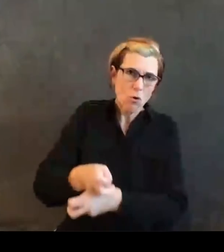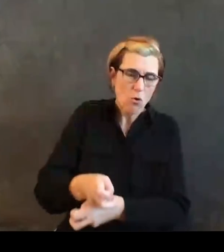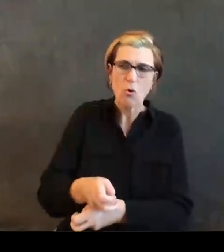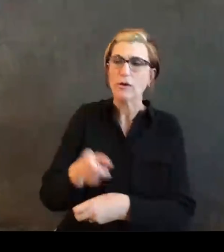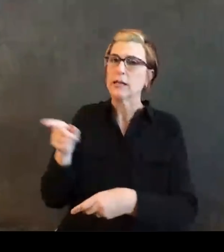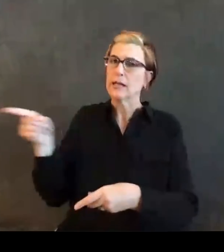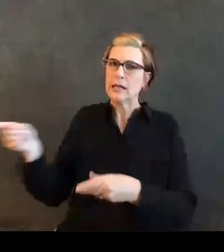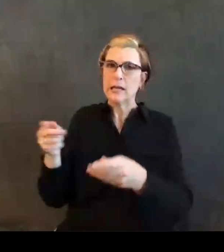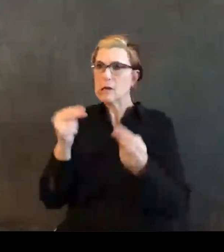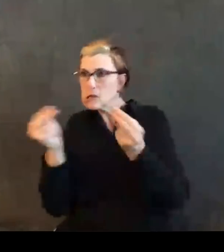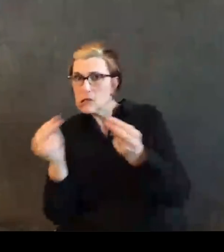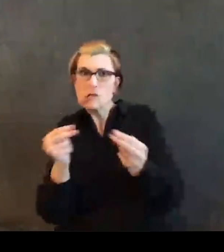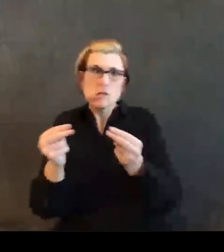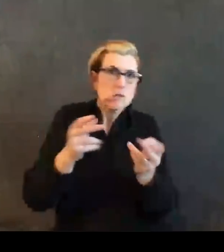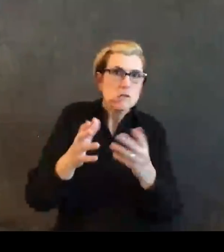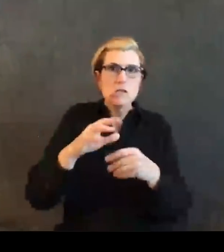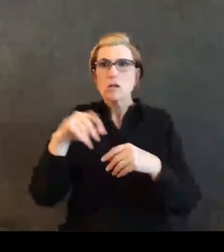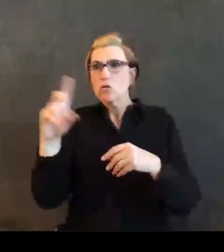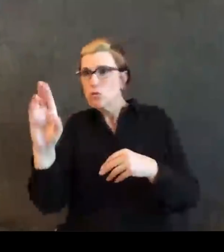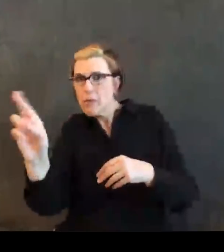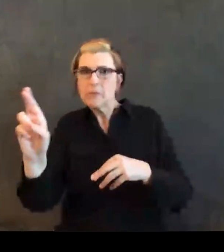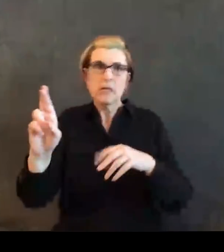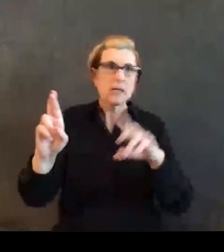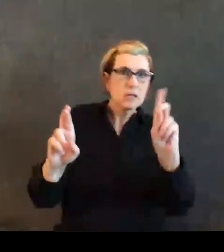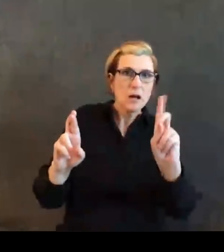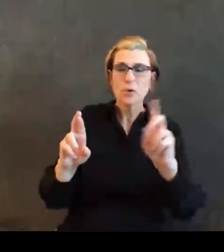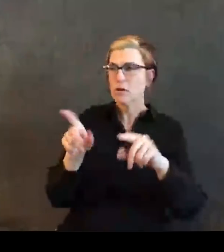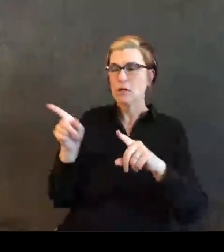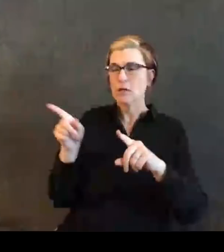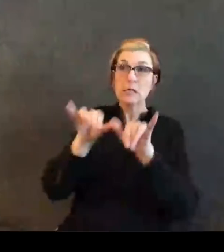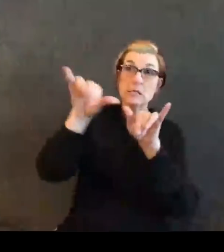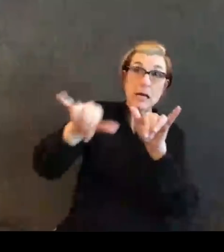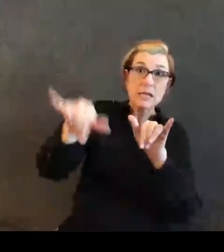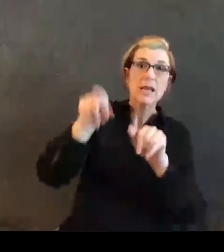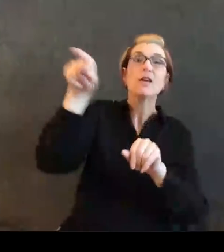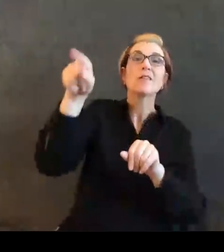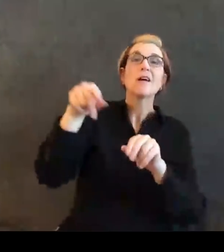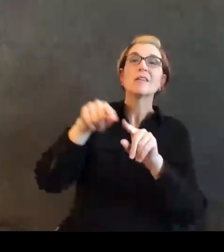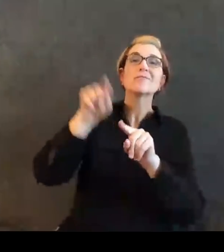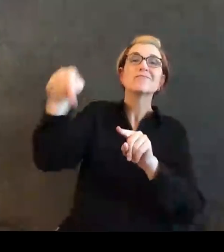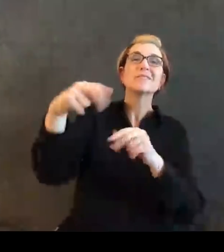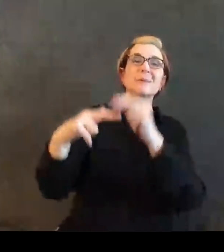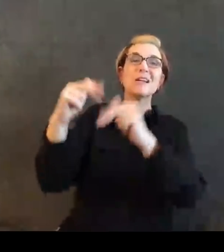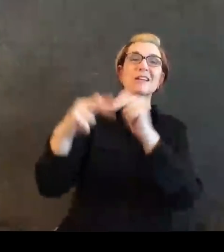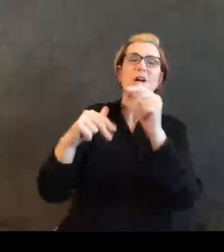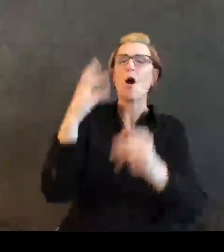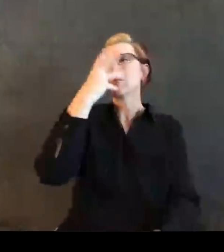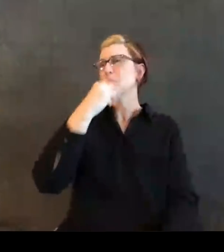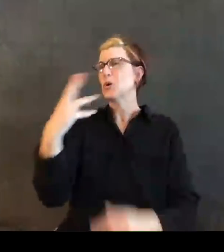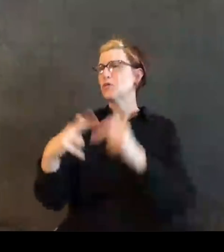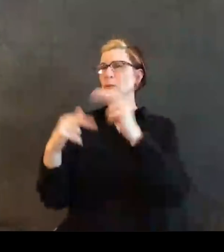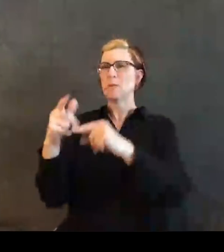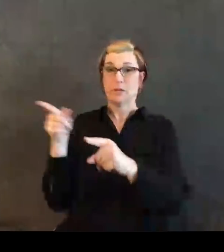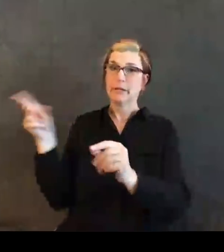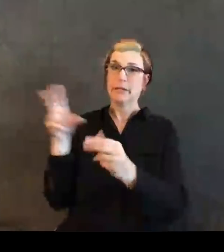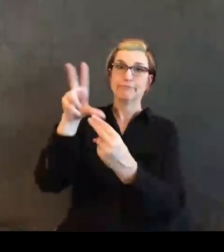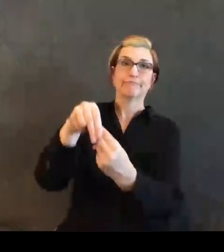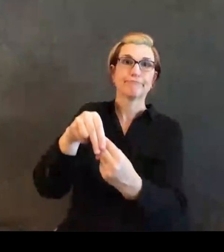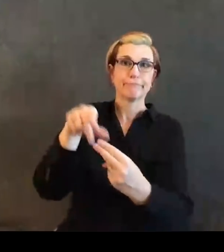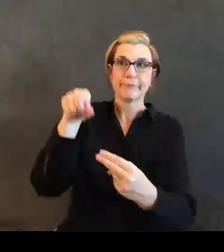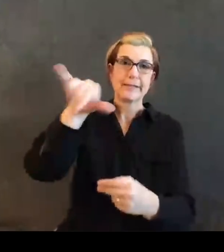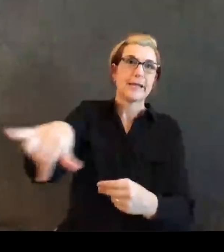and Democrats. He sort of lived over in that beautiful building. It's a very beautiful building. To me, one of the most beautiful buildings actually in the world, and he's gotten to know